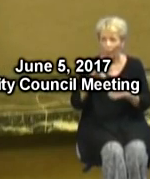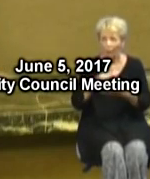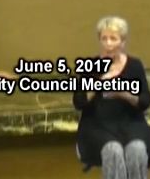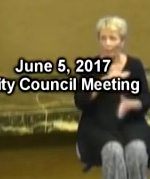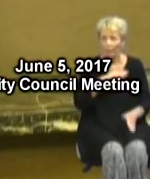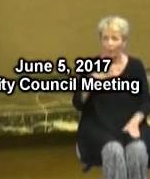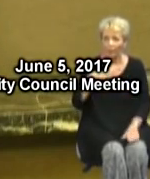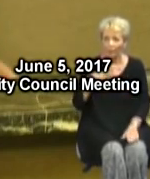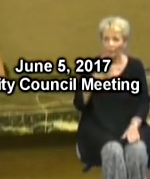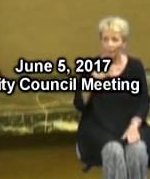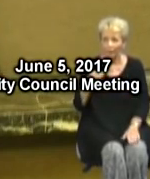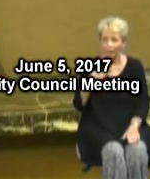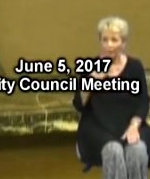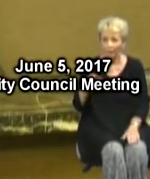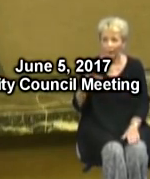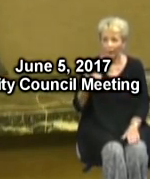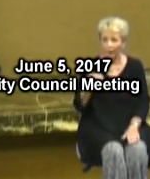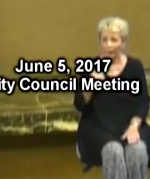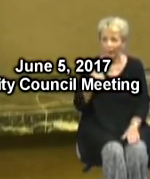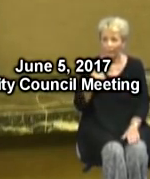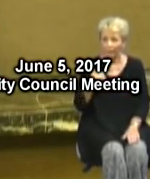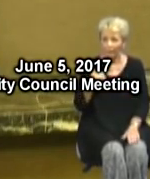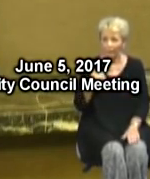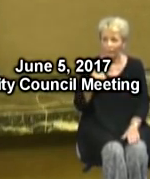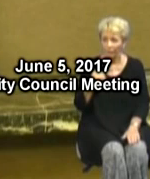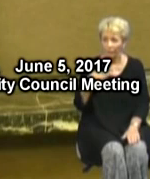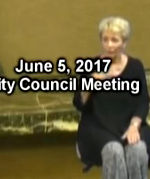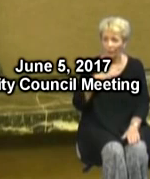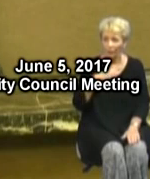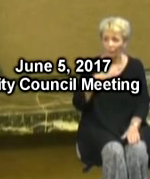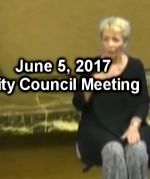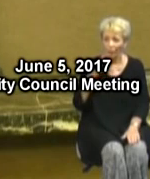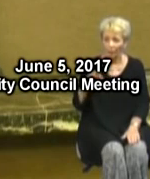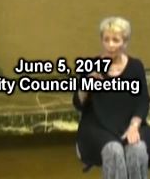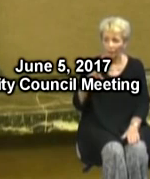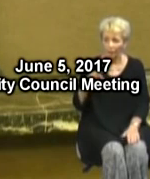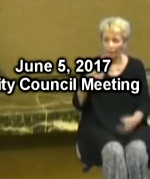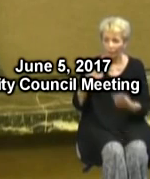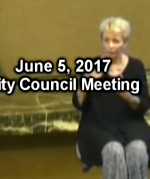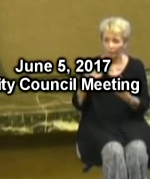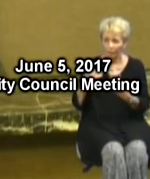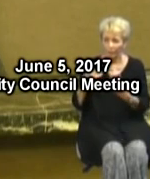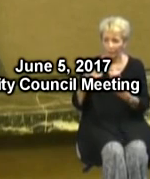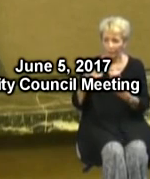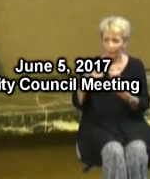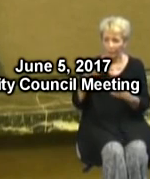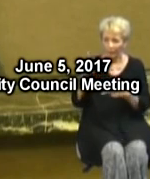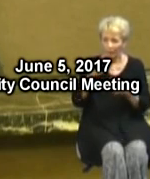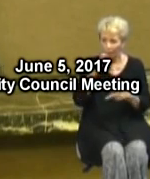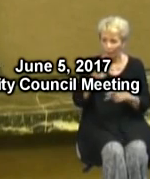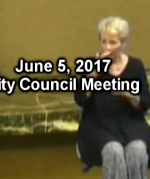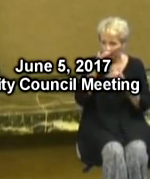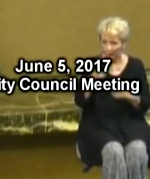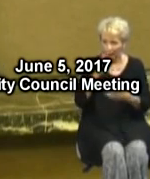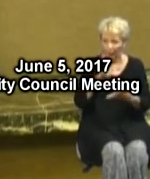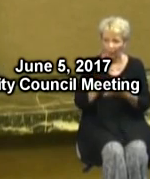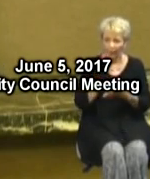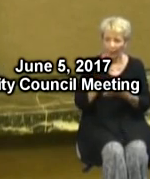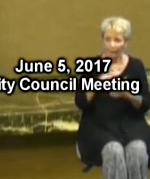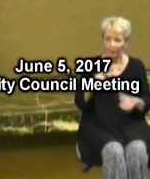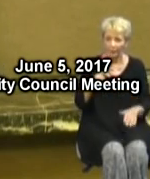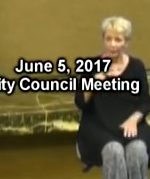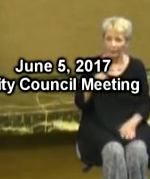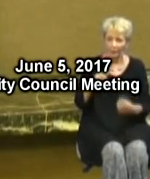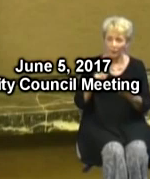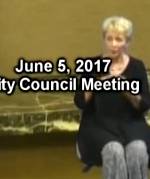board. You have the applications of the two folks who are interested in that.